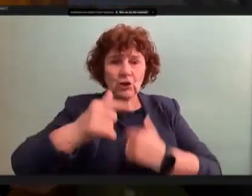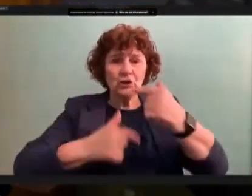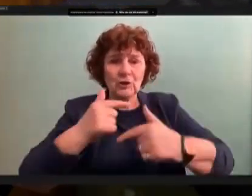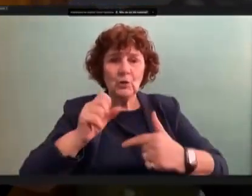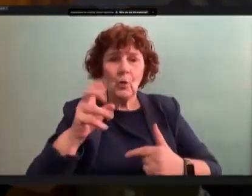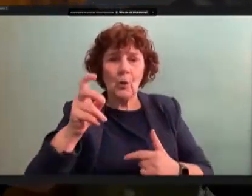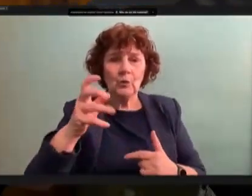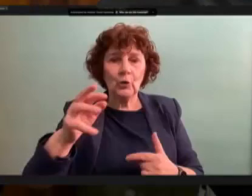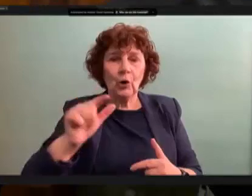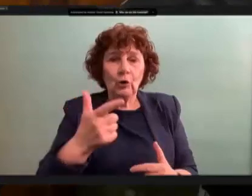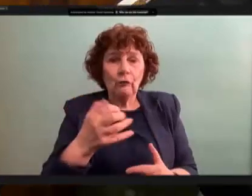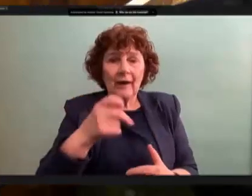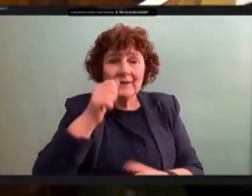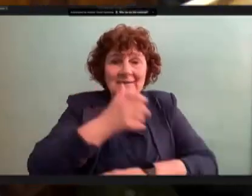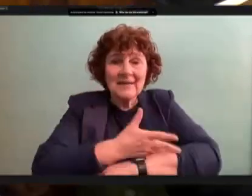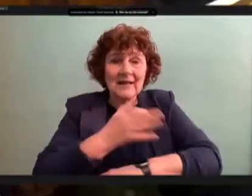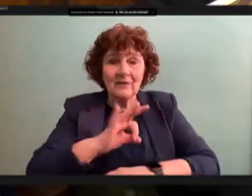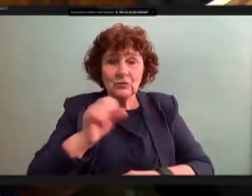Connolly, President Terry